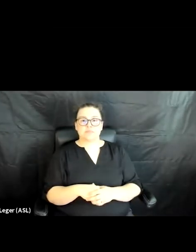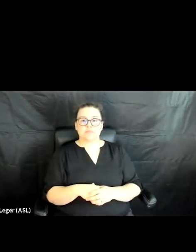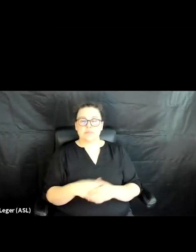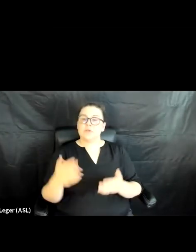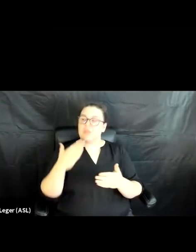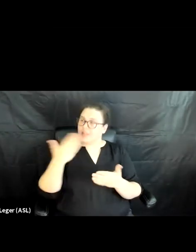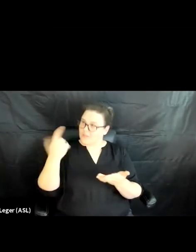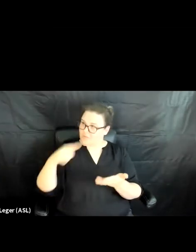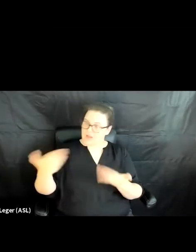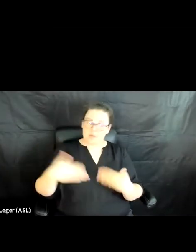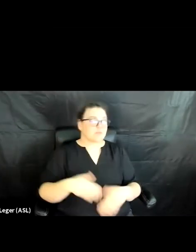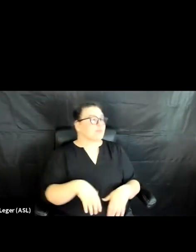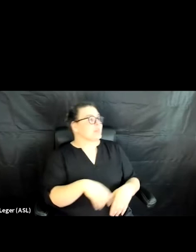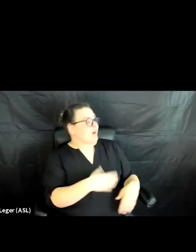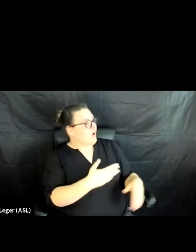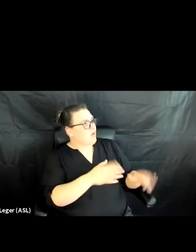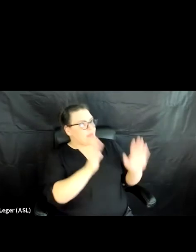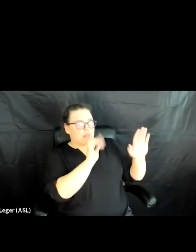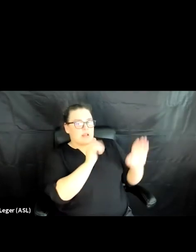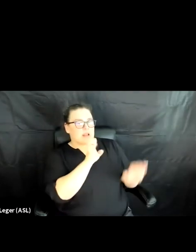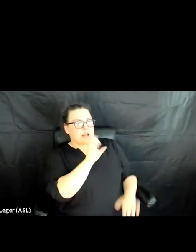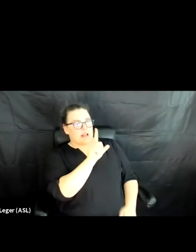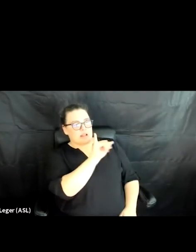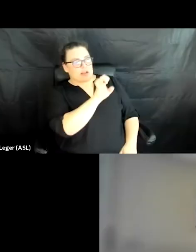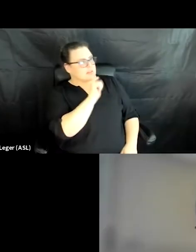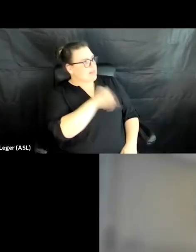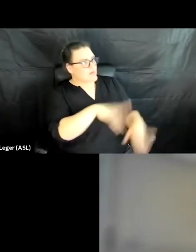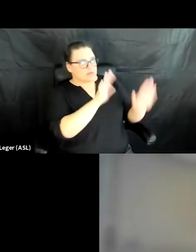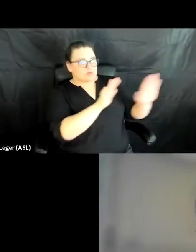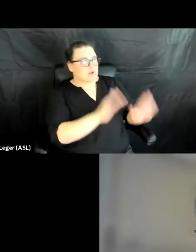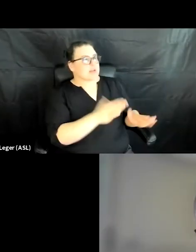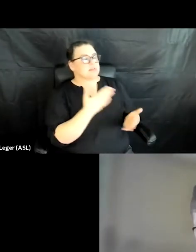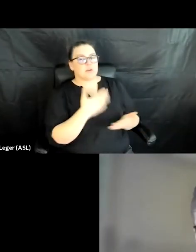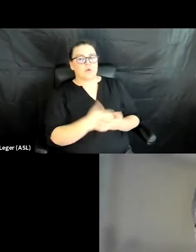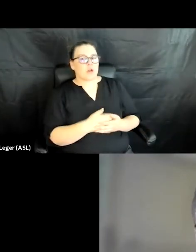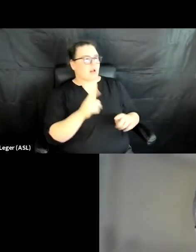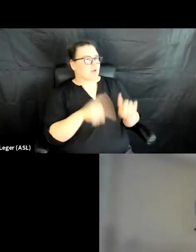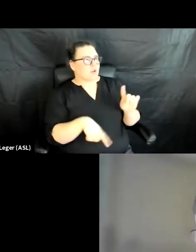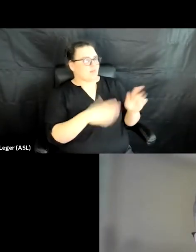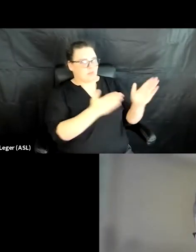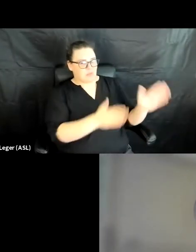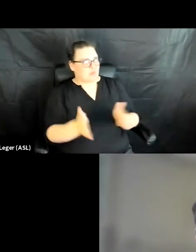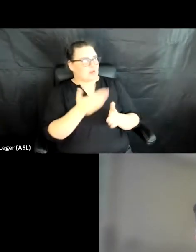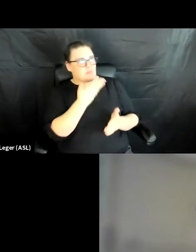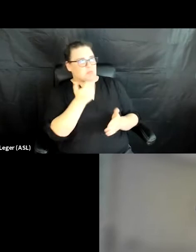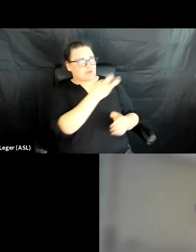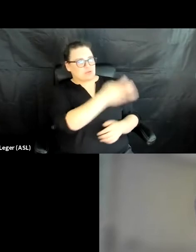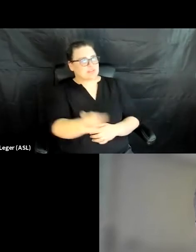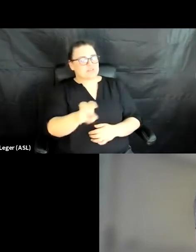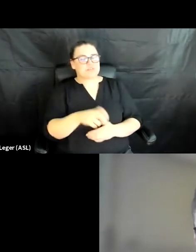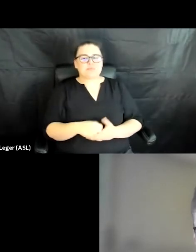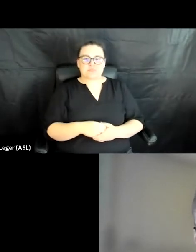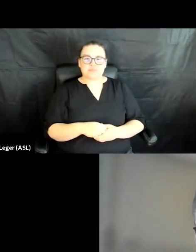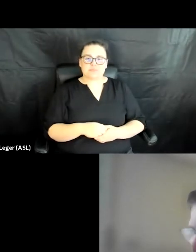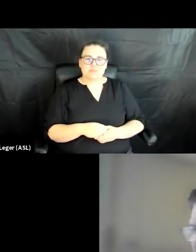it perfectly dovetails with what I'm going to talk about. So we couldn't have planned this any better. So my name is Matthew Ray. I'm Associate Director at the